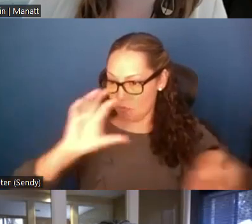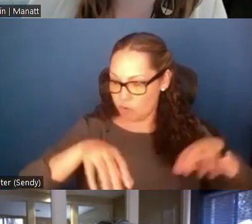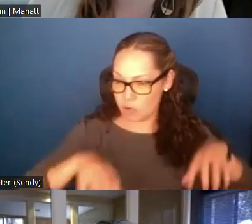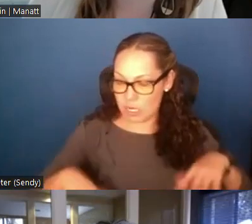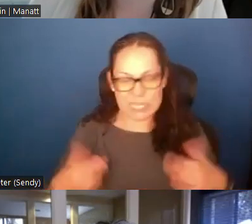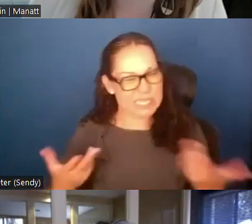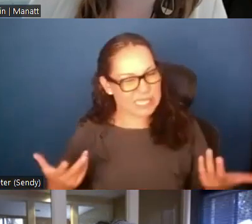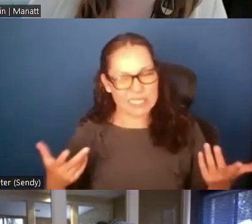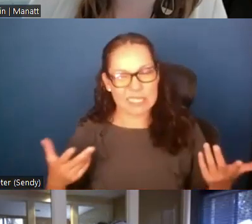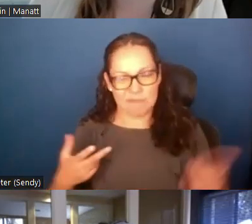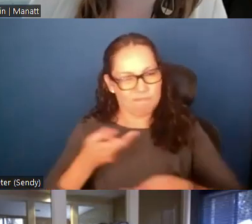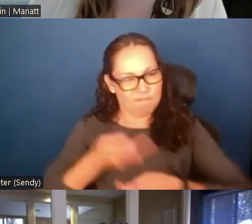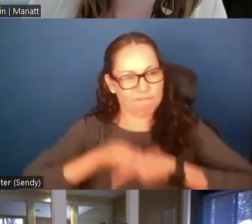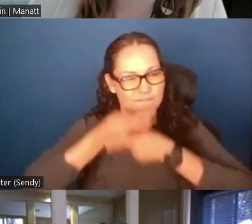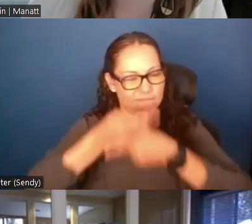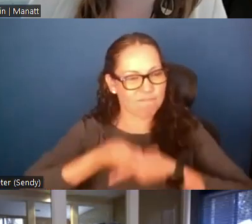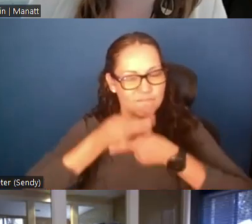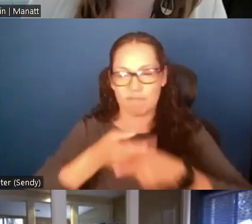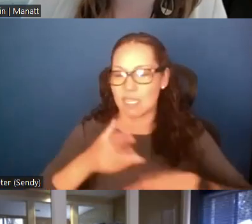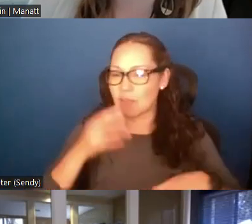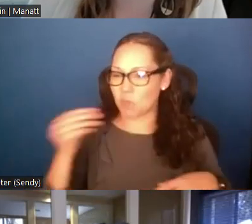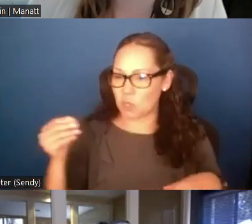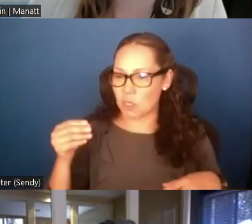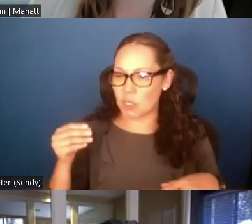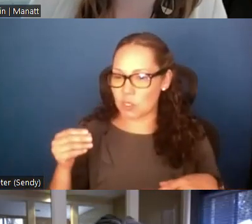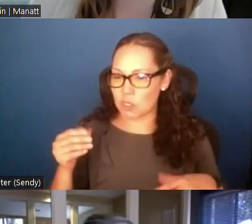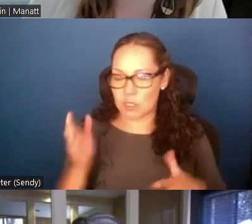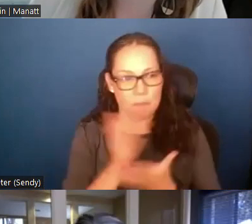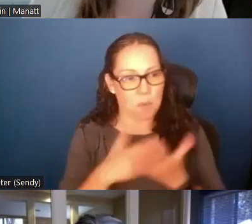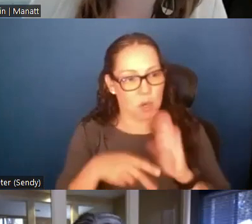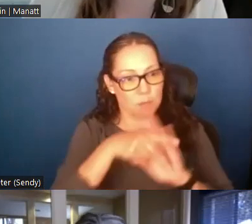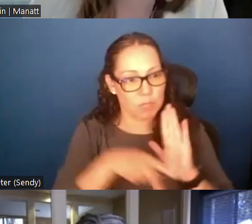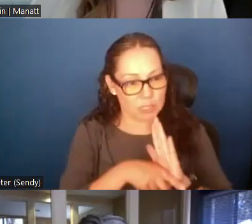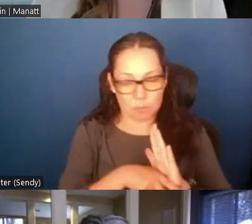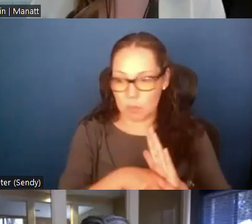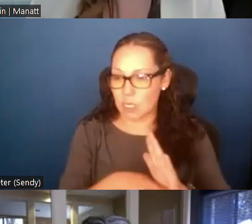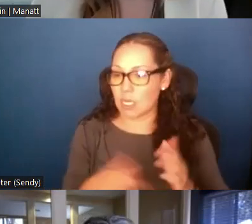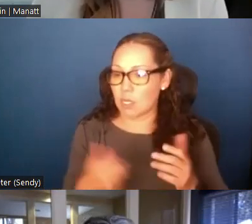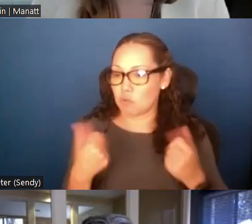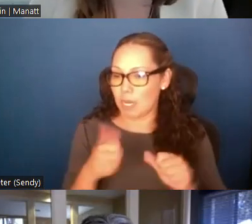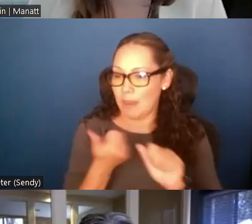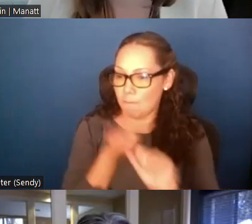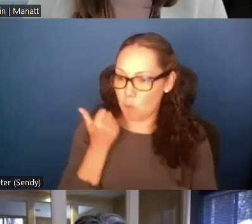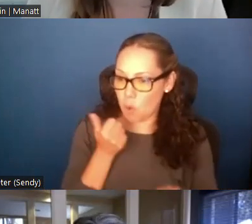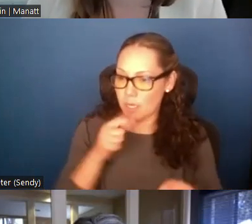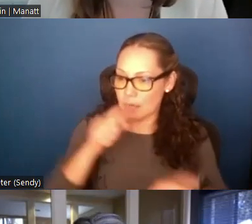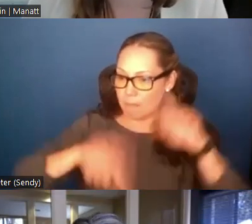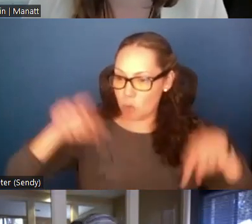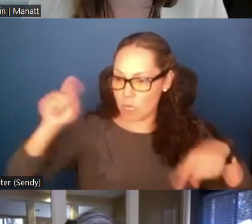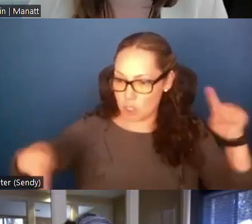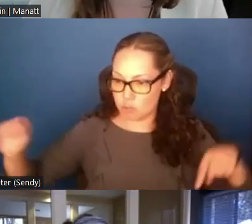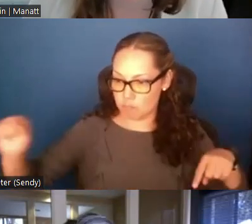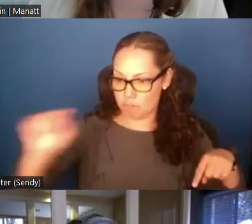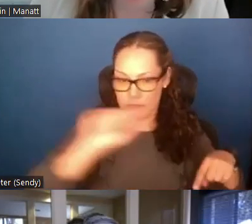because I think a lot of part of our principles are to avoid variation between the facilities. And I can certainly